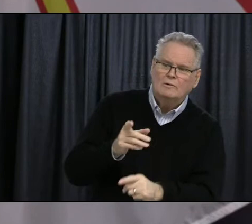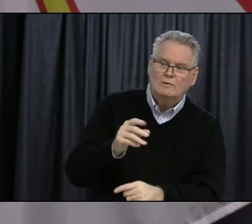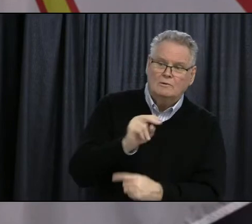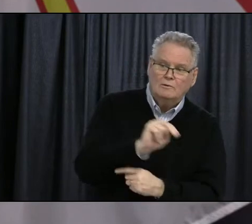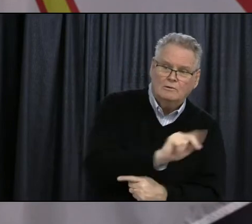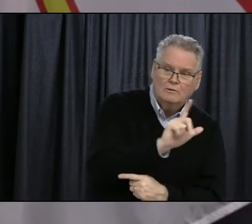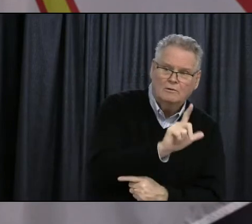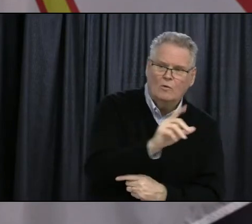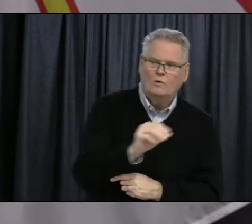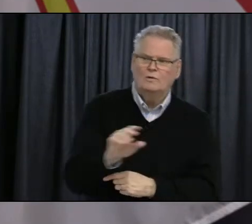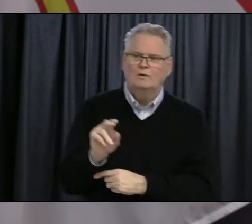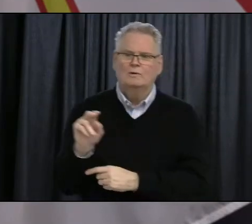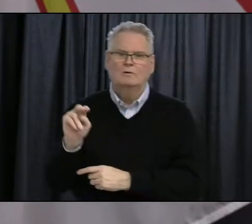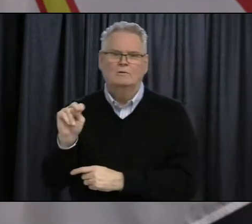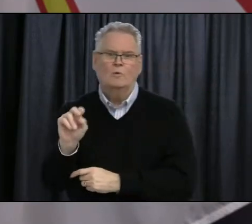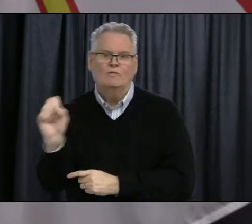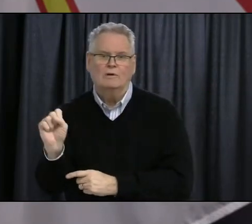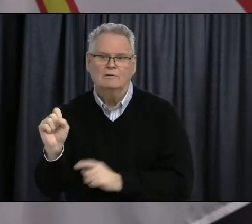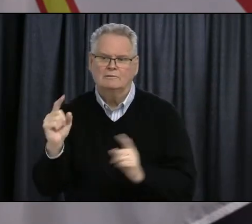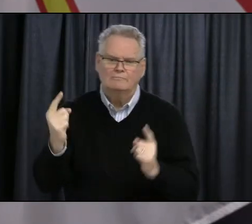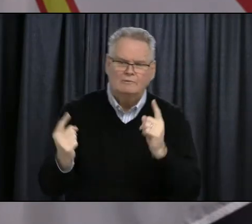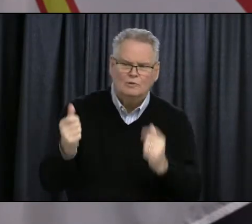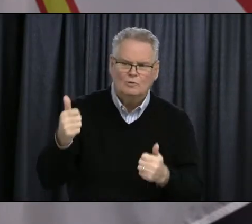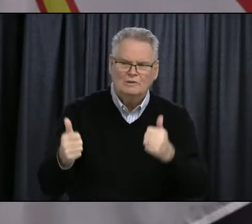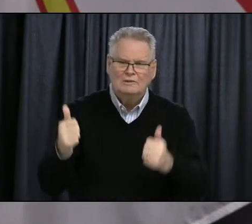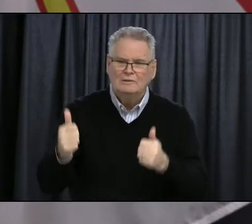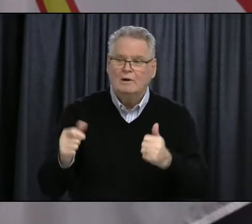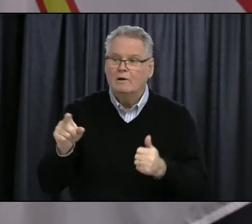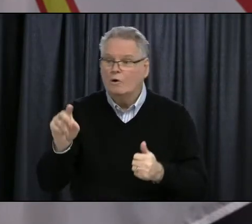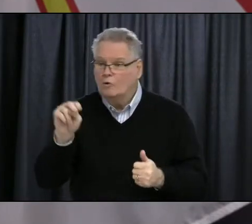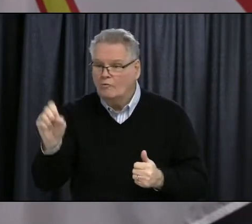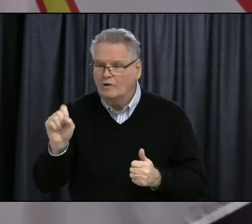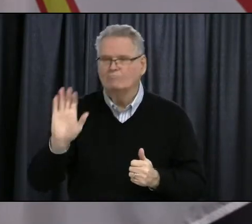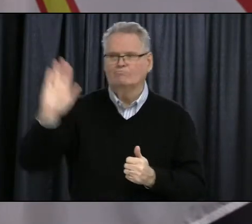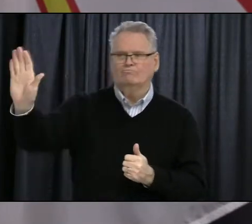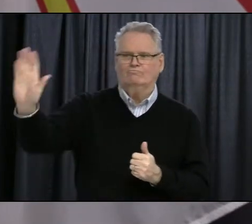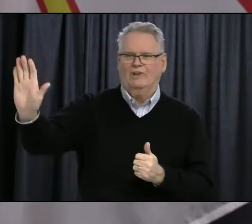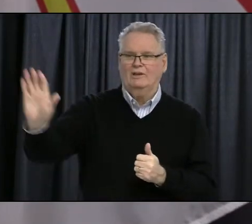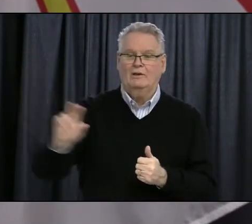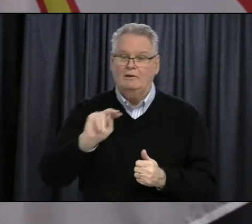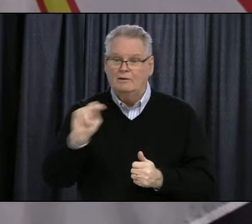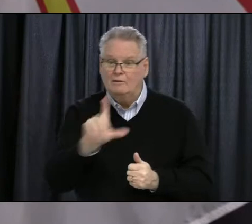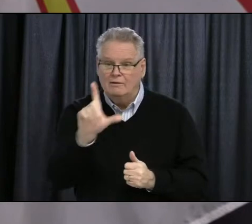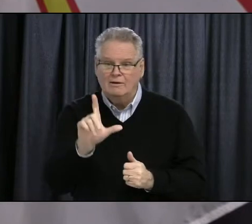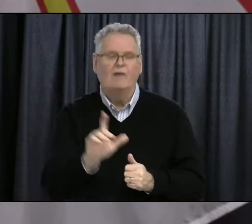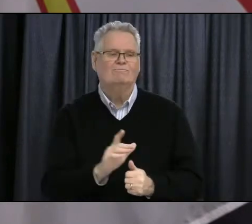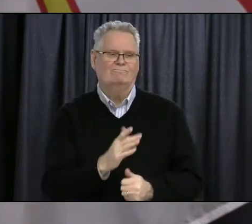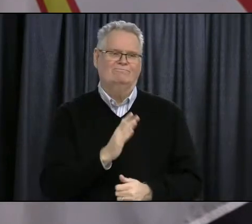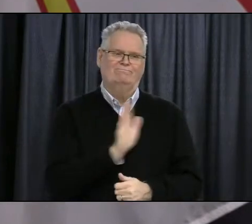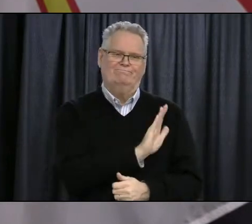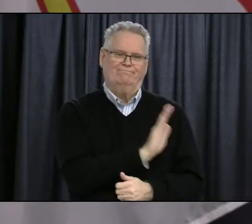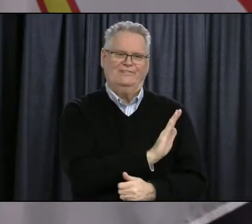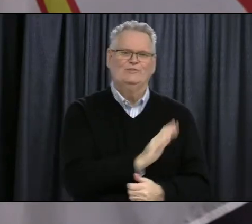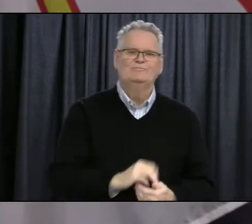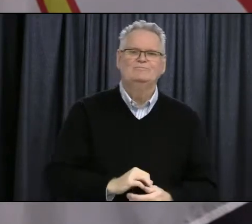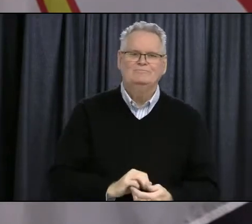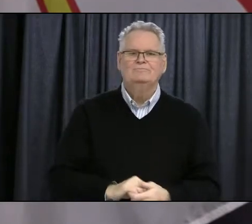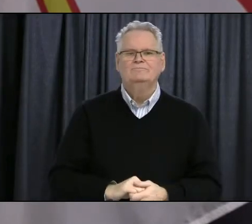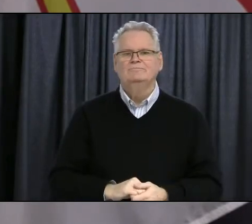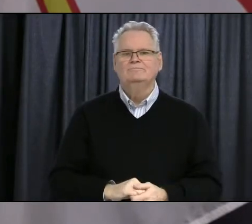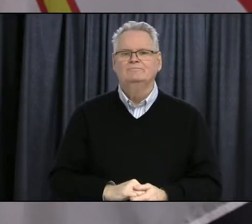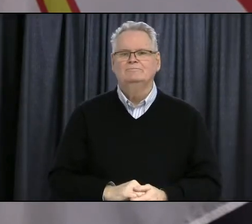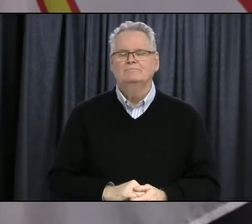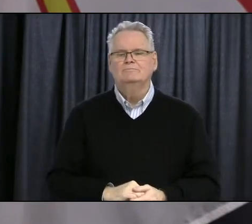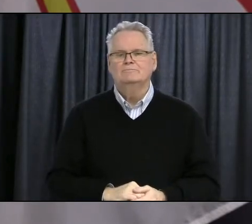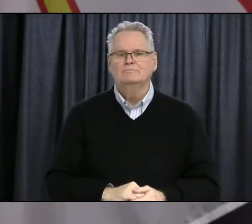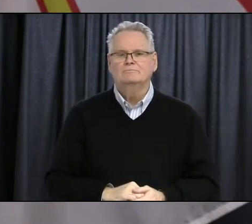infectious or communicable diseases. So even though the person may be in Nova Scotia for the full